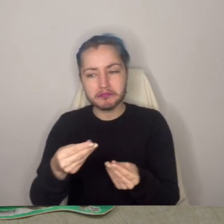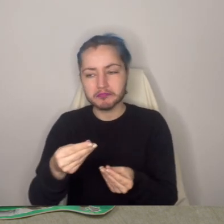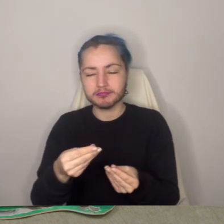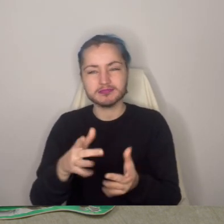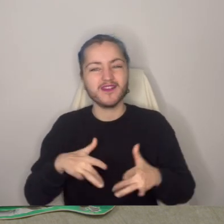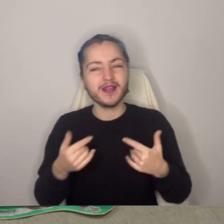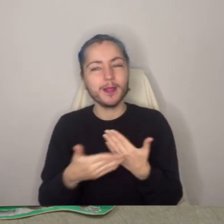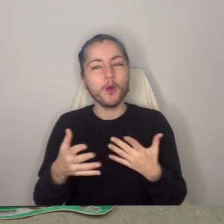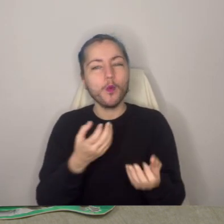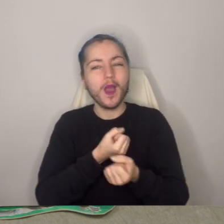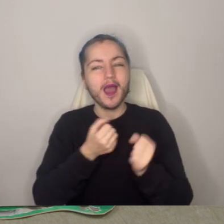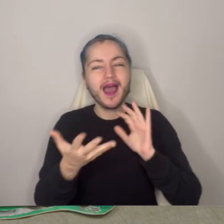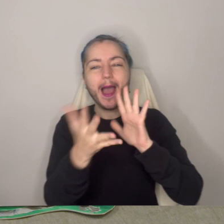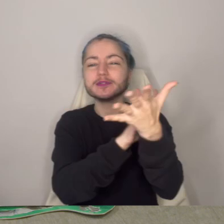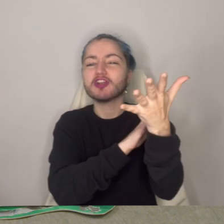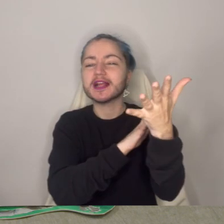feel.